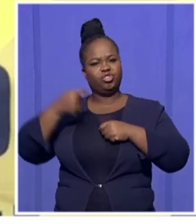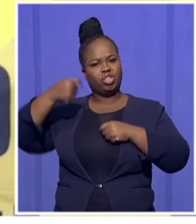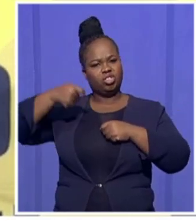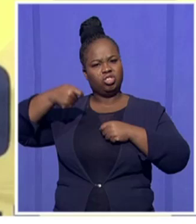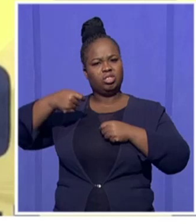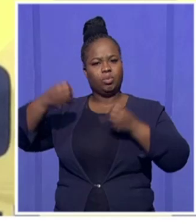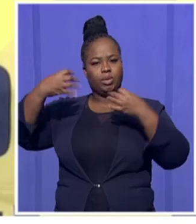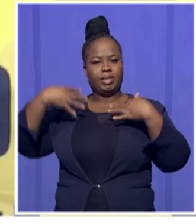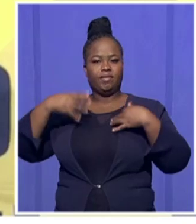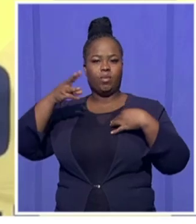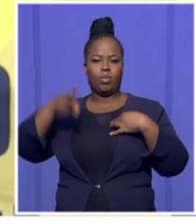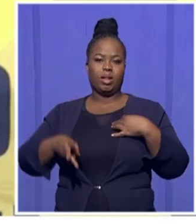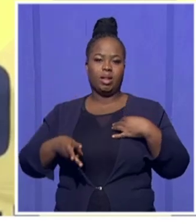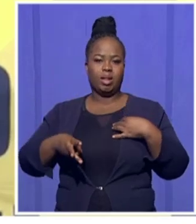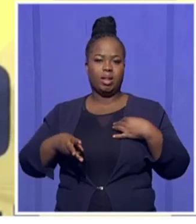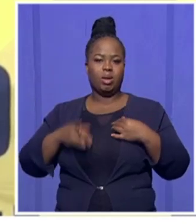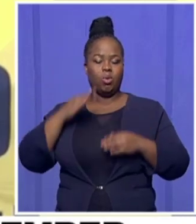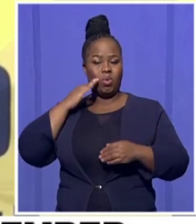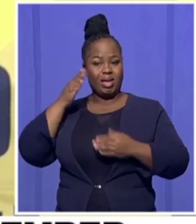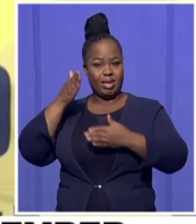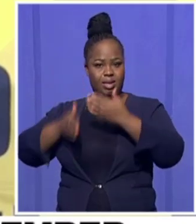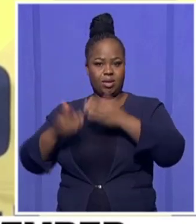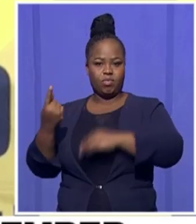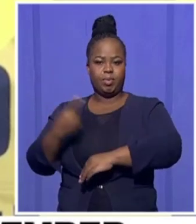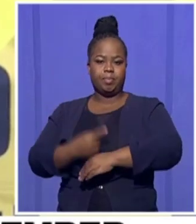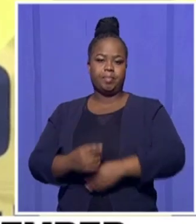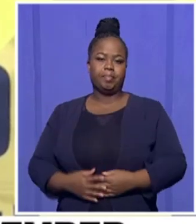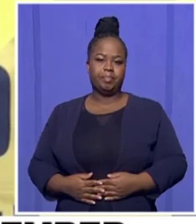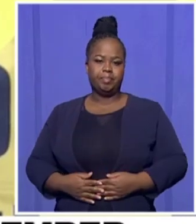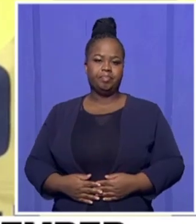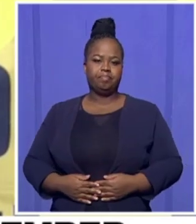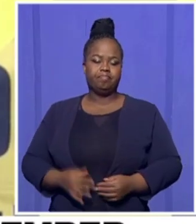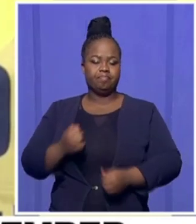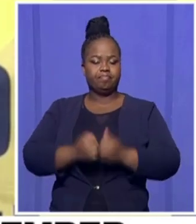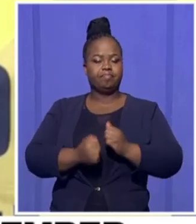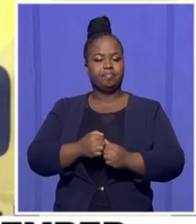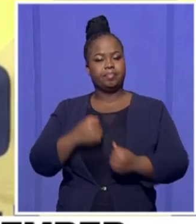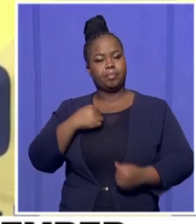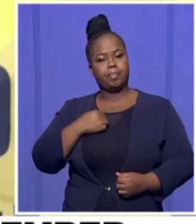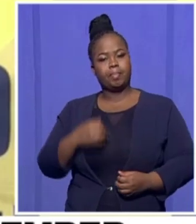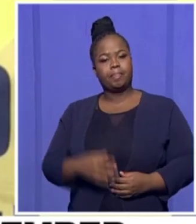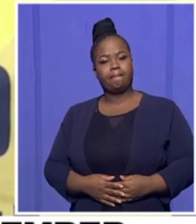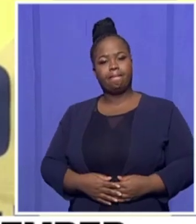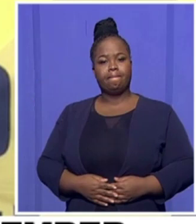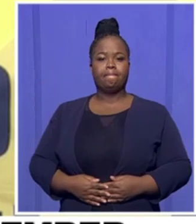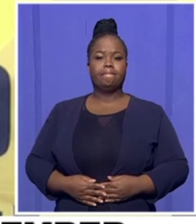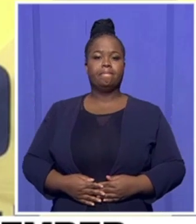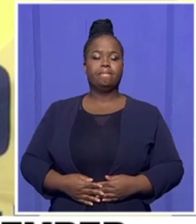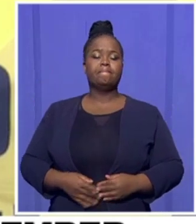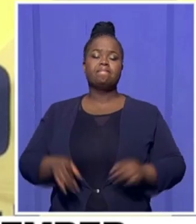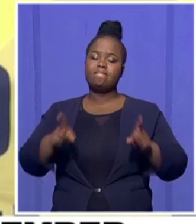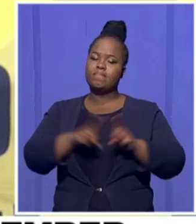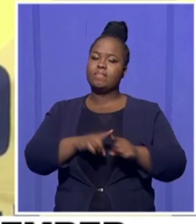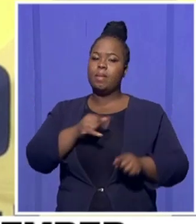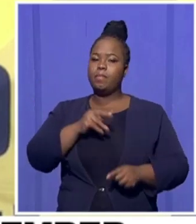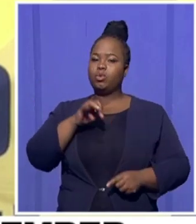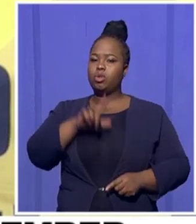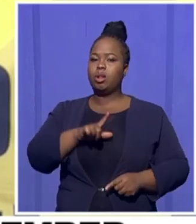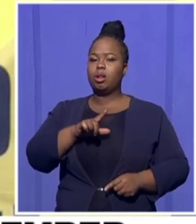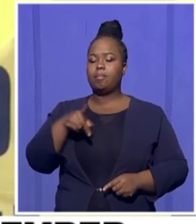me at that day." My brother, like Apostle